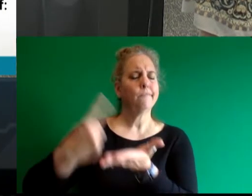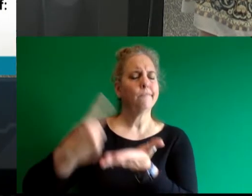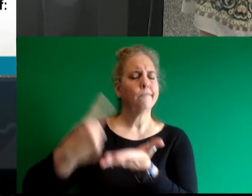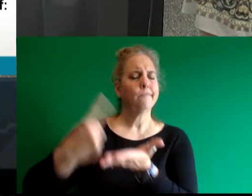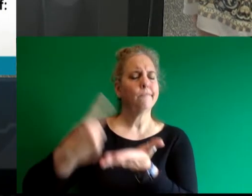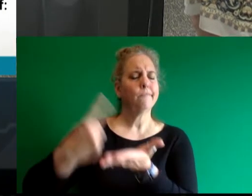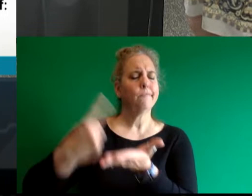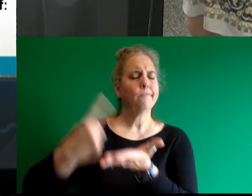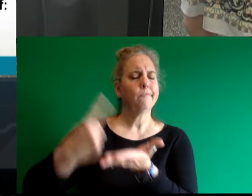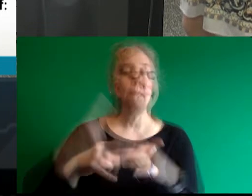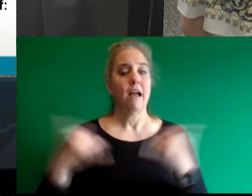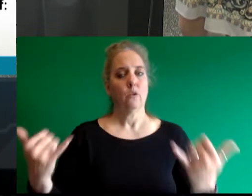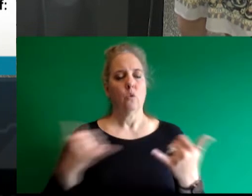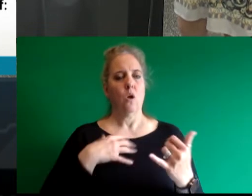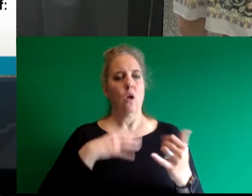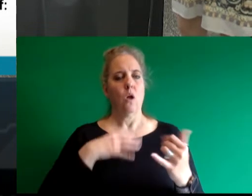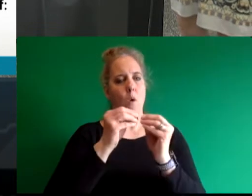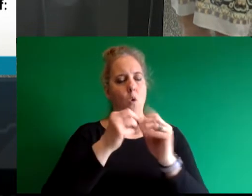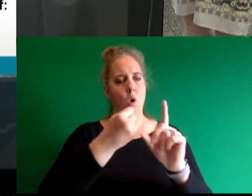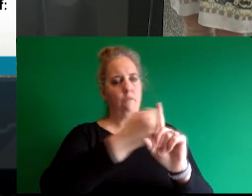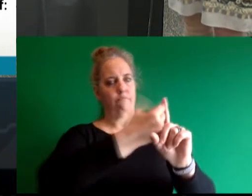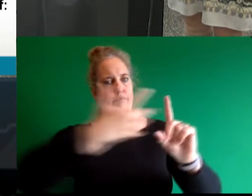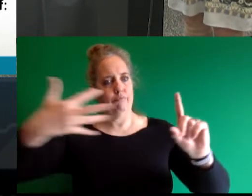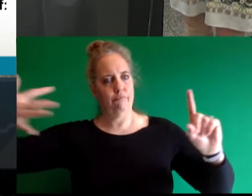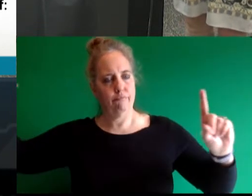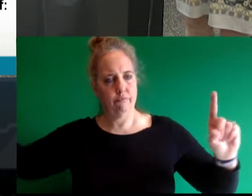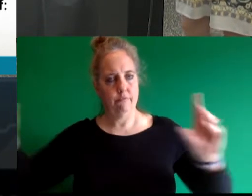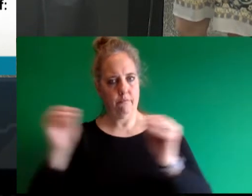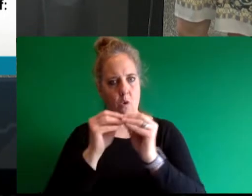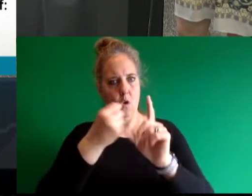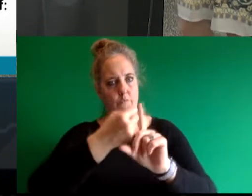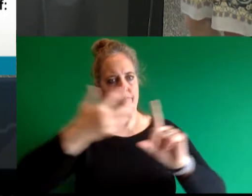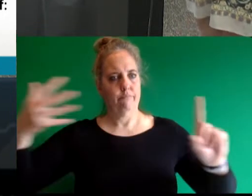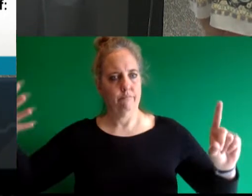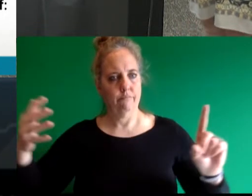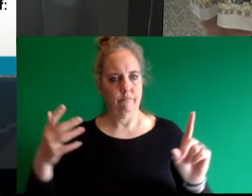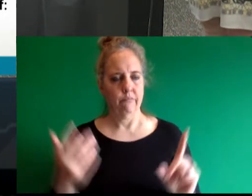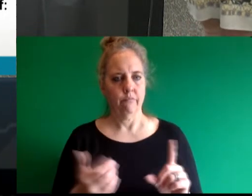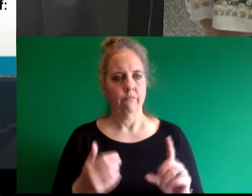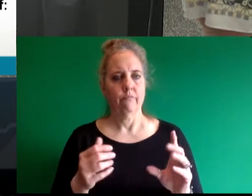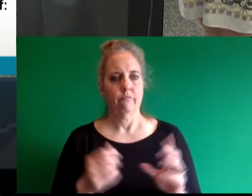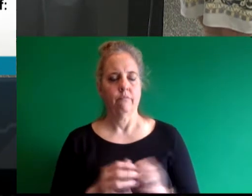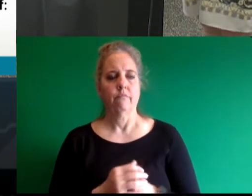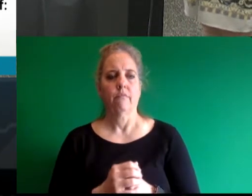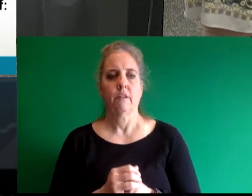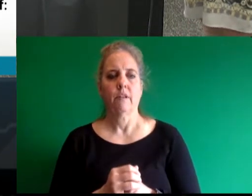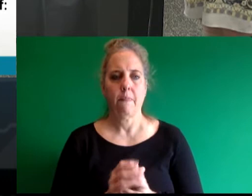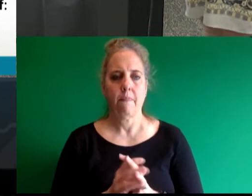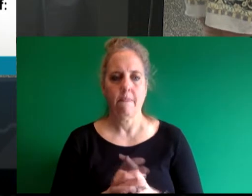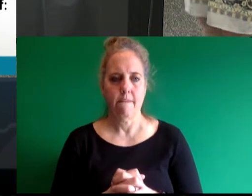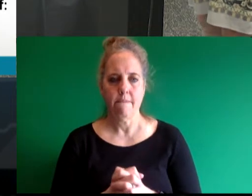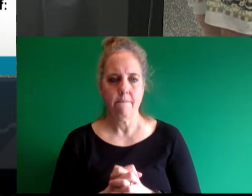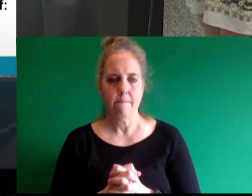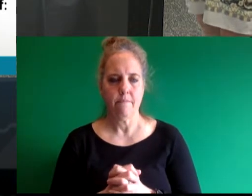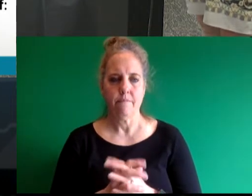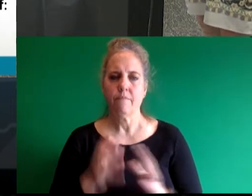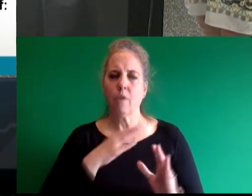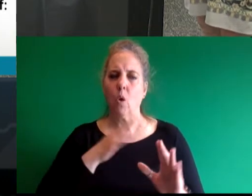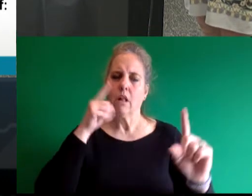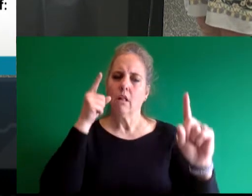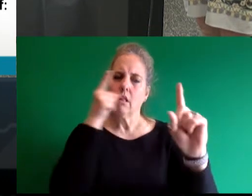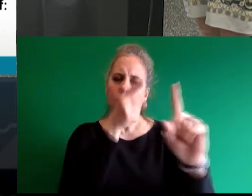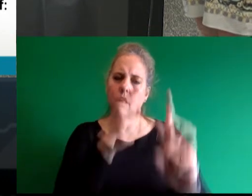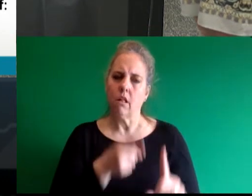and I'll just go through some of the points that are related to community health promotion.